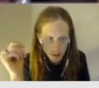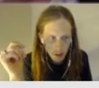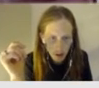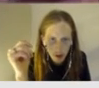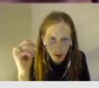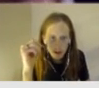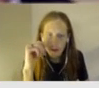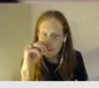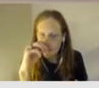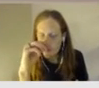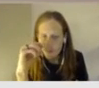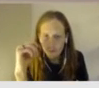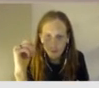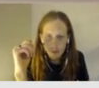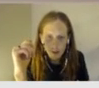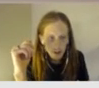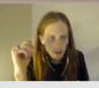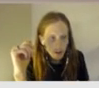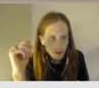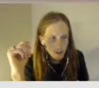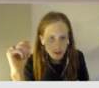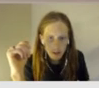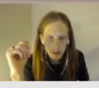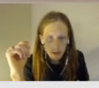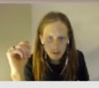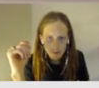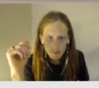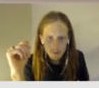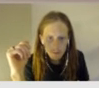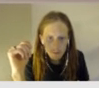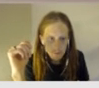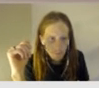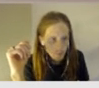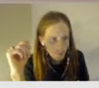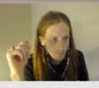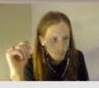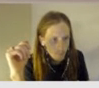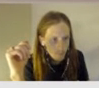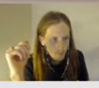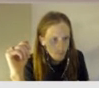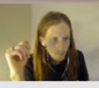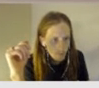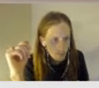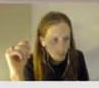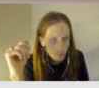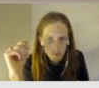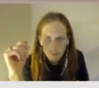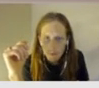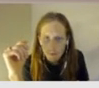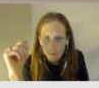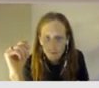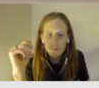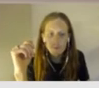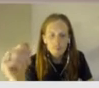of downtown Houston. It's kind of the historic part of the town where on one end is Buffalo Bayou, and